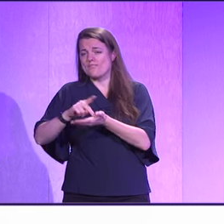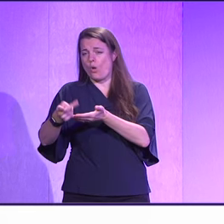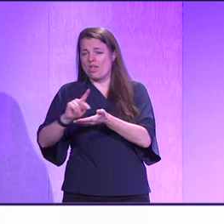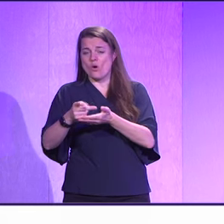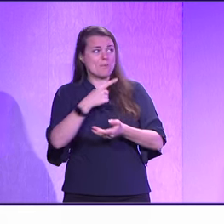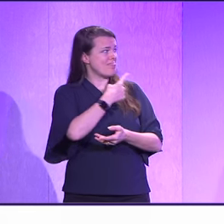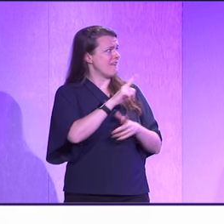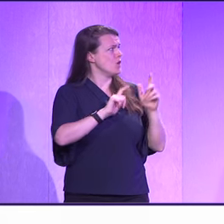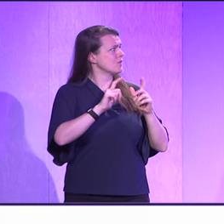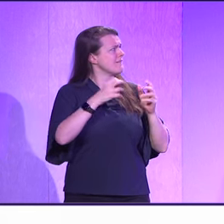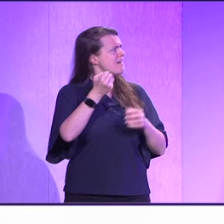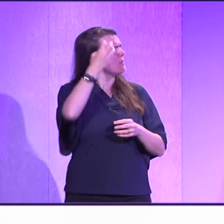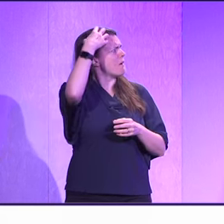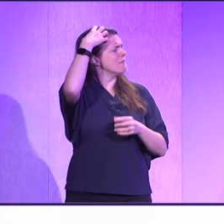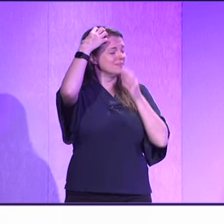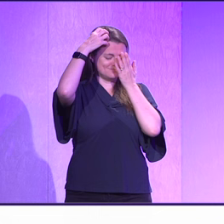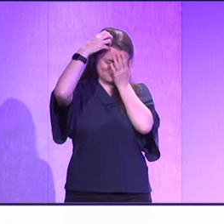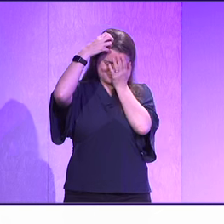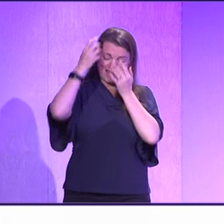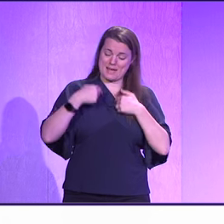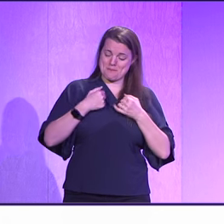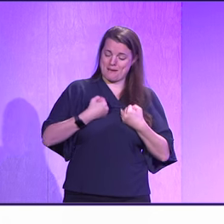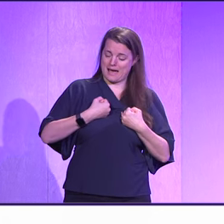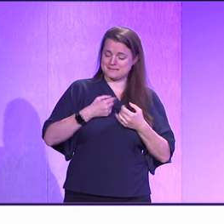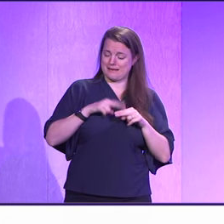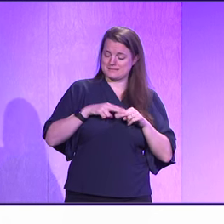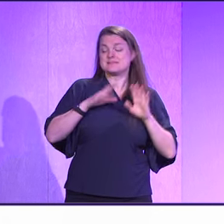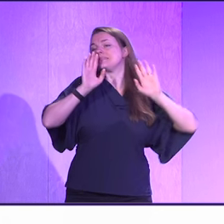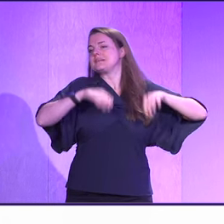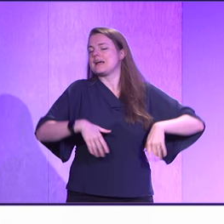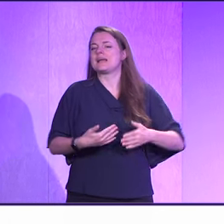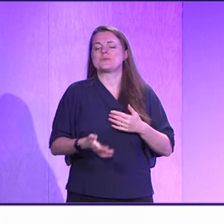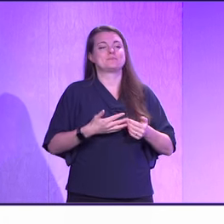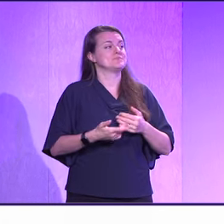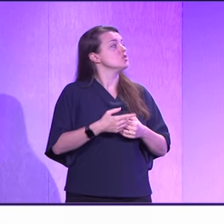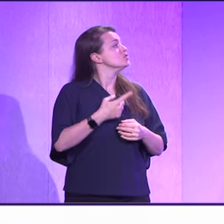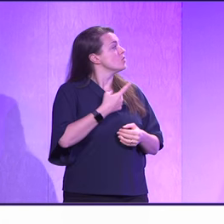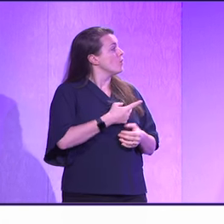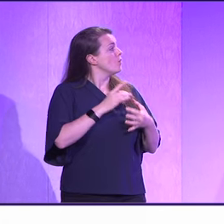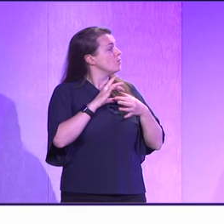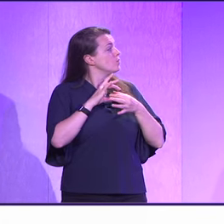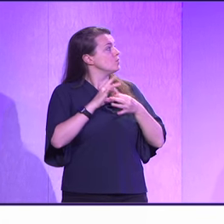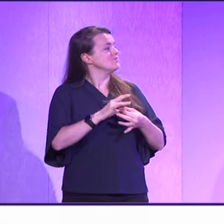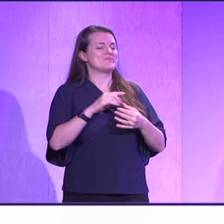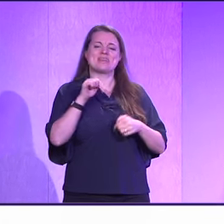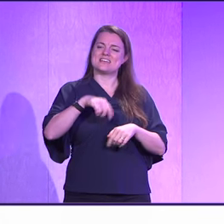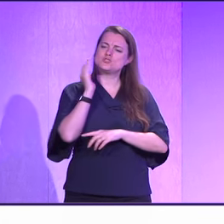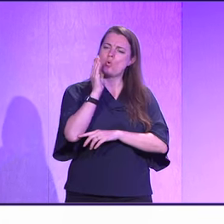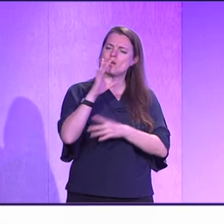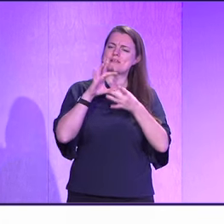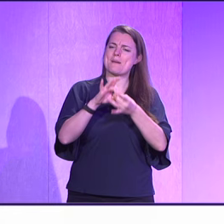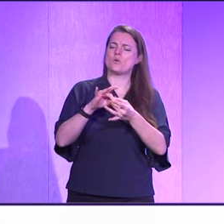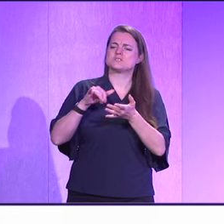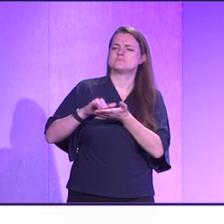But to be able to make change, you've got to be willing to fail, right? But this talks about aviation. So I have to be